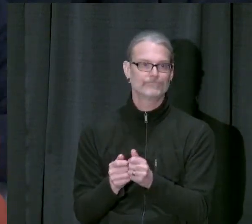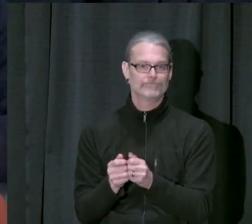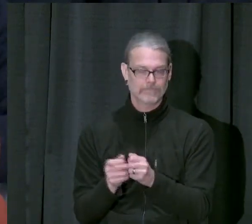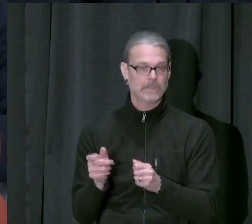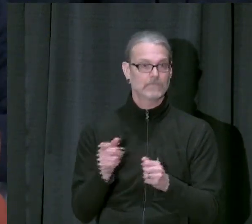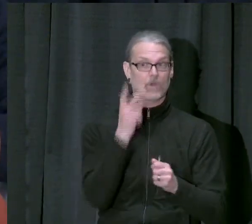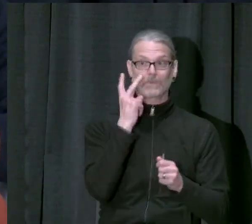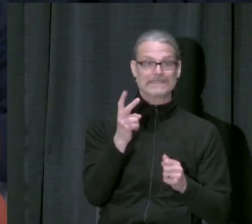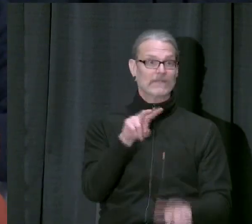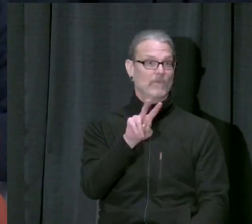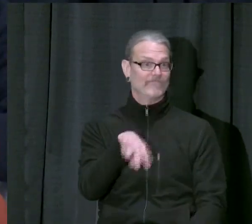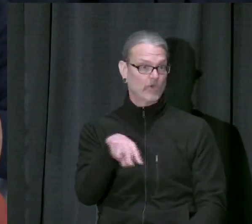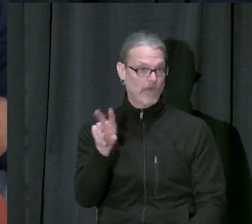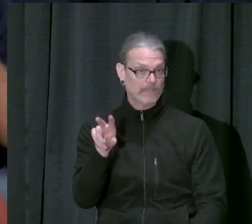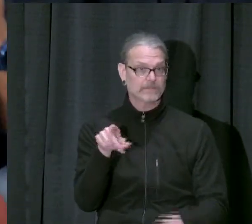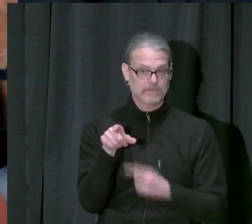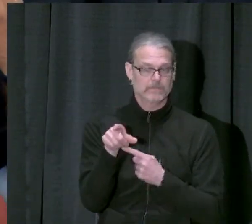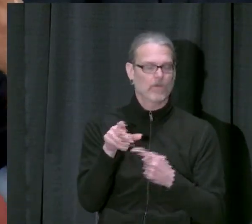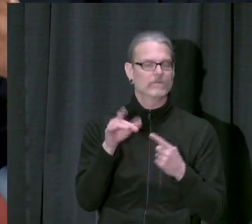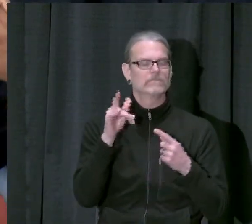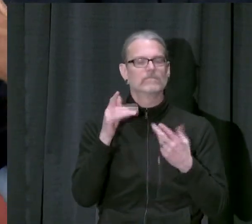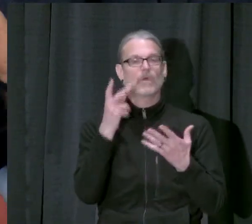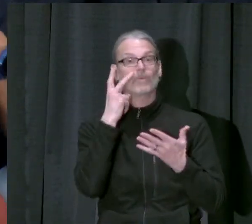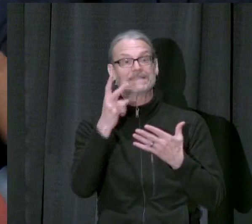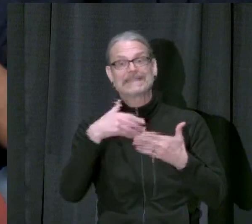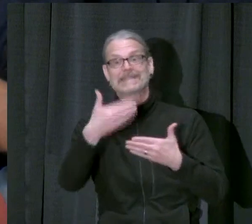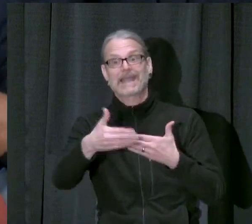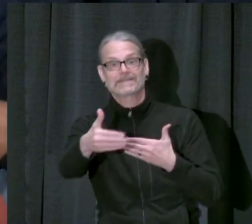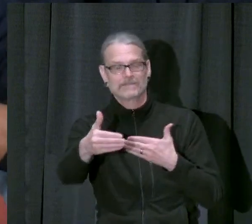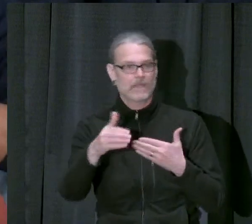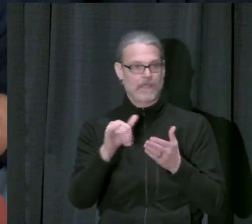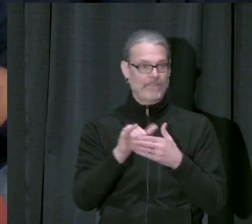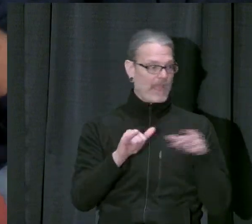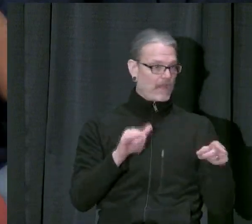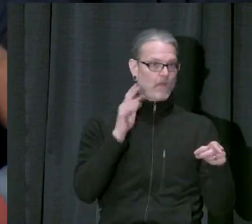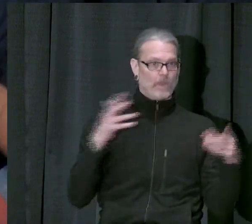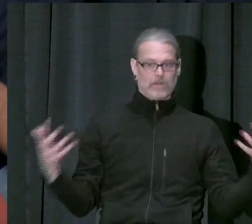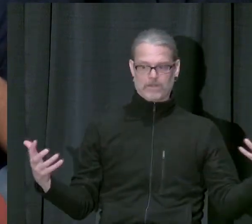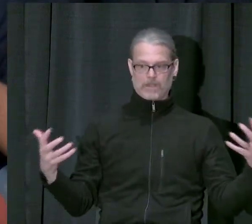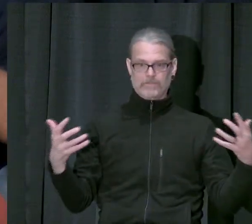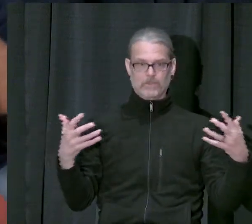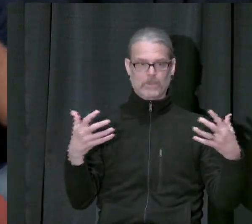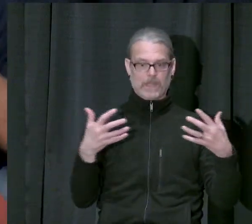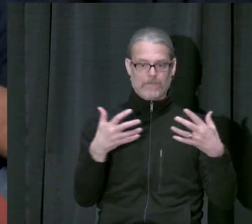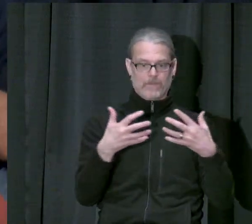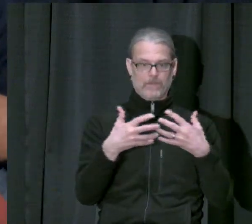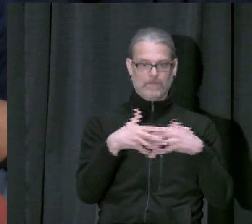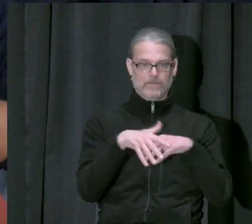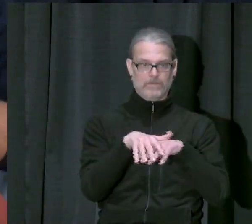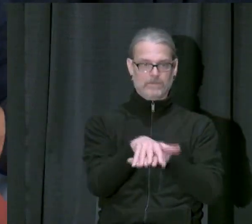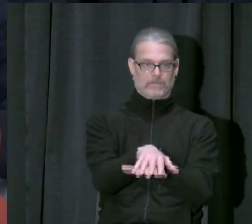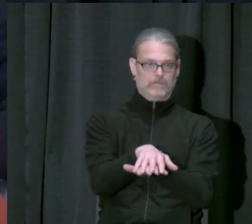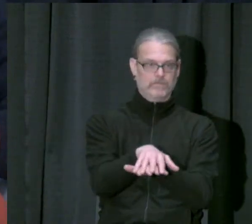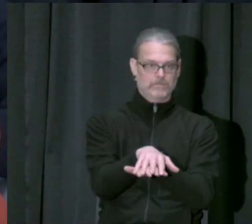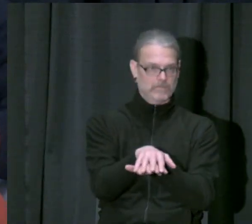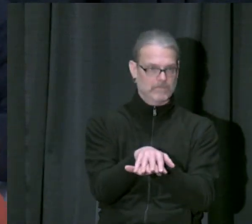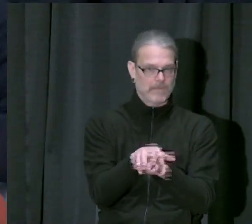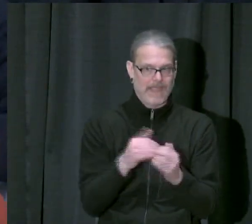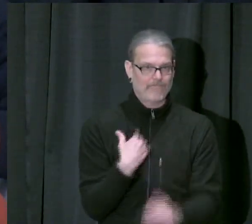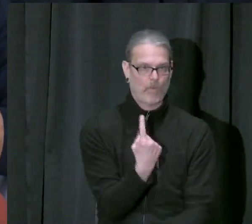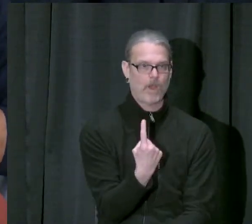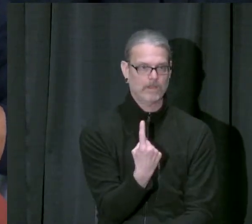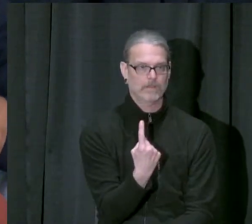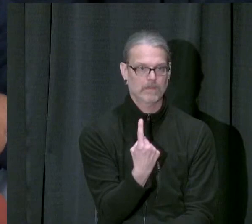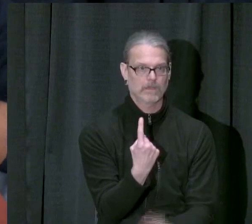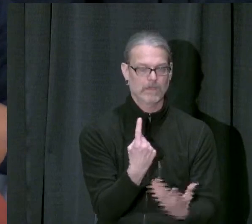horizon is that, these things will come together to form one unified type of an AI, right? And we